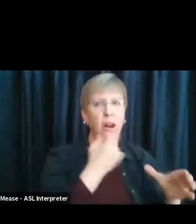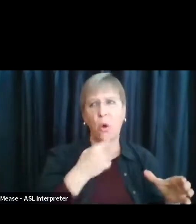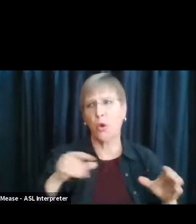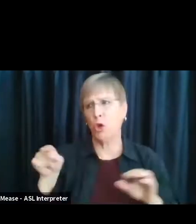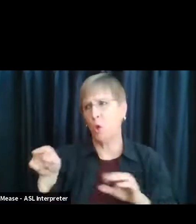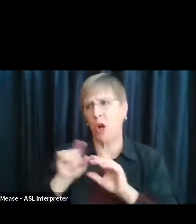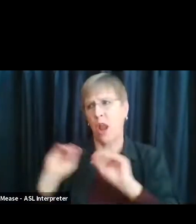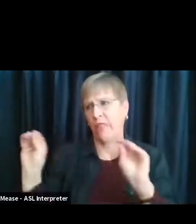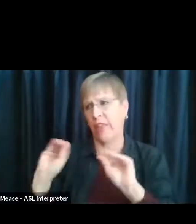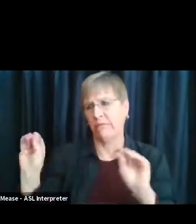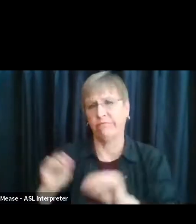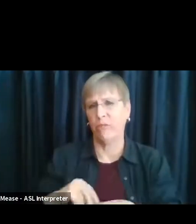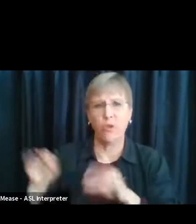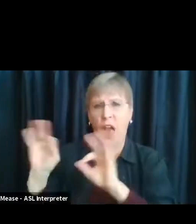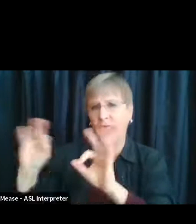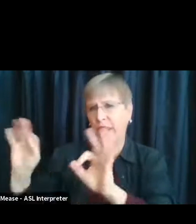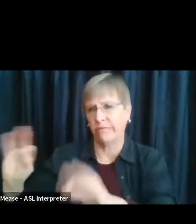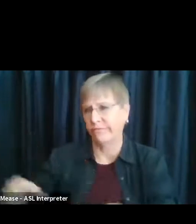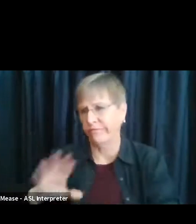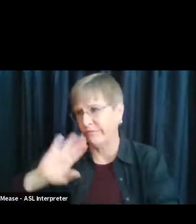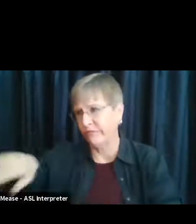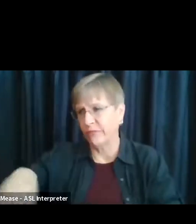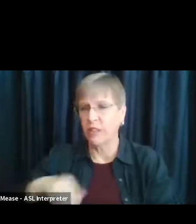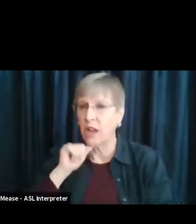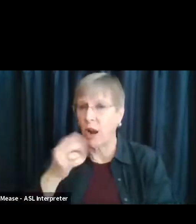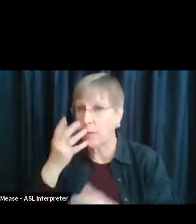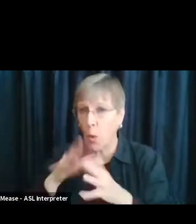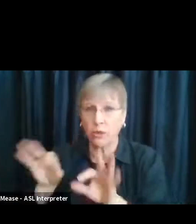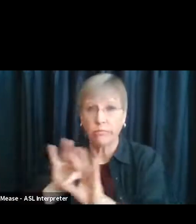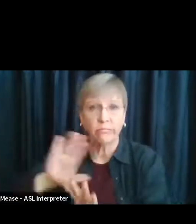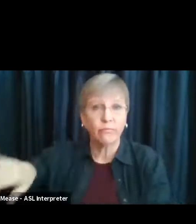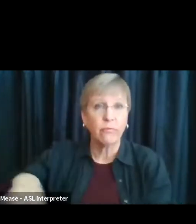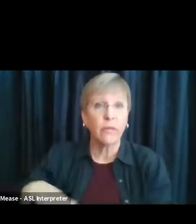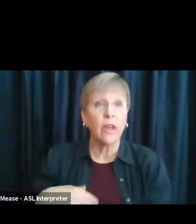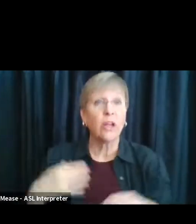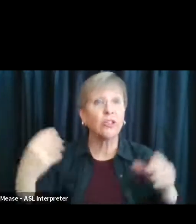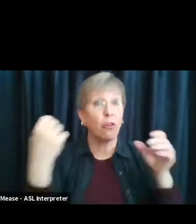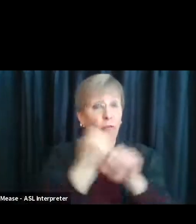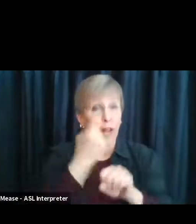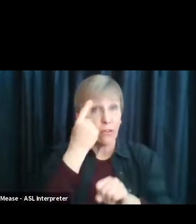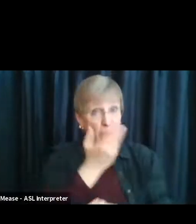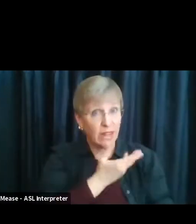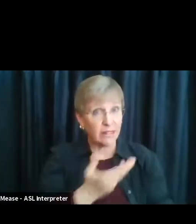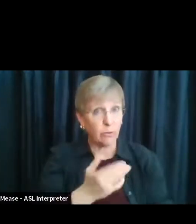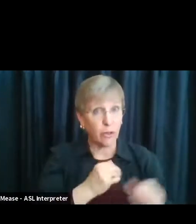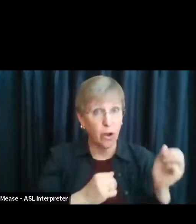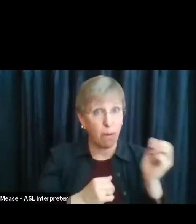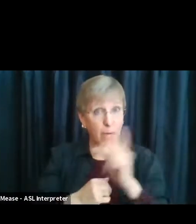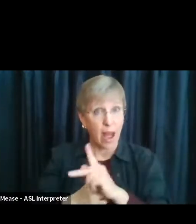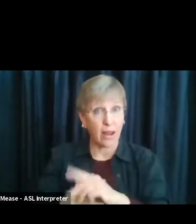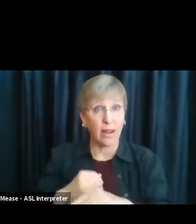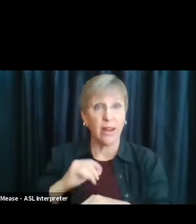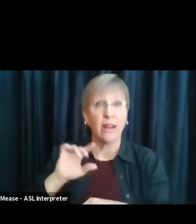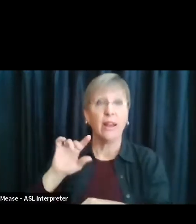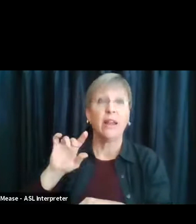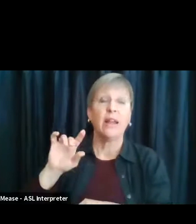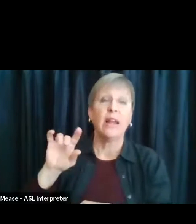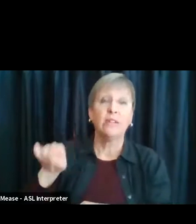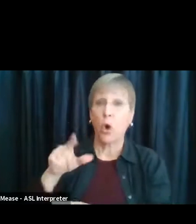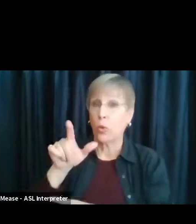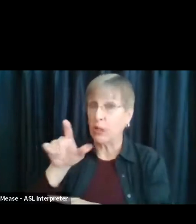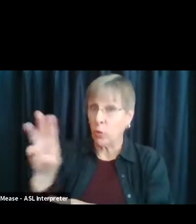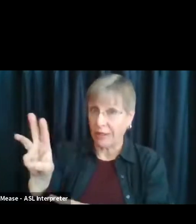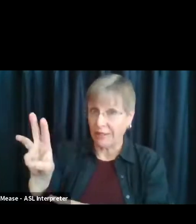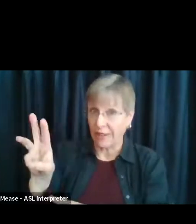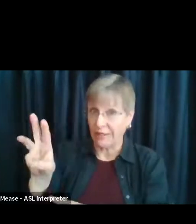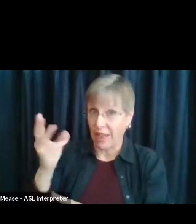and nobody's. So fighting for this object to come back, it's only 26, but it's